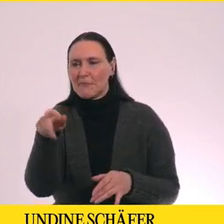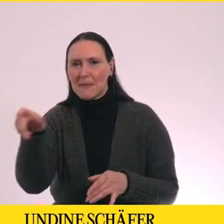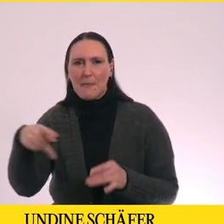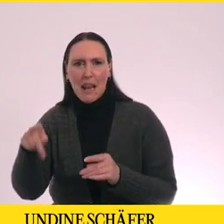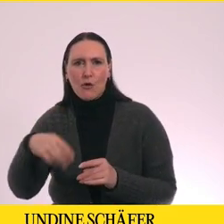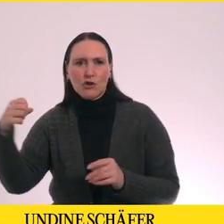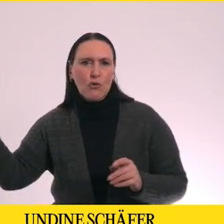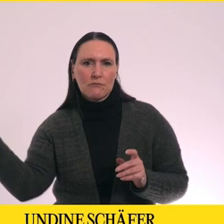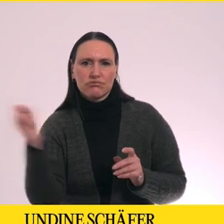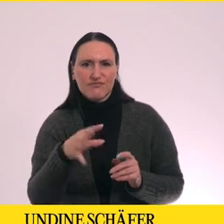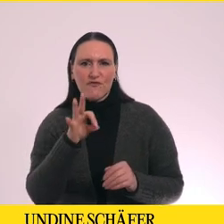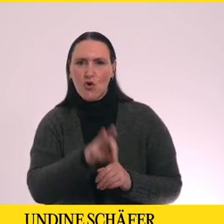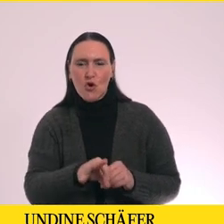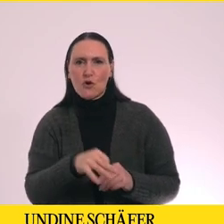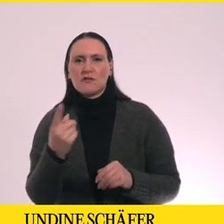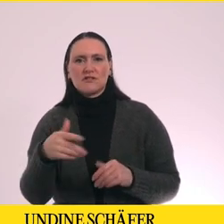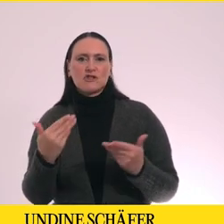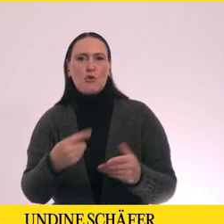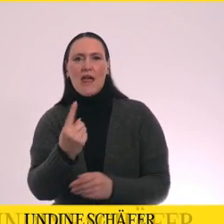My name is Mohanad, and